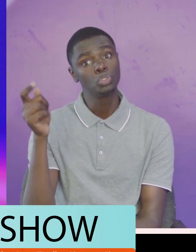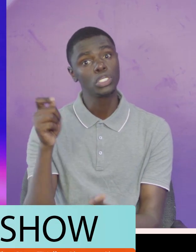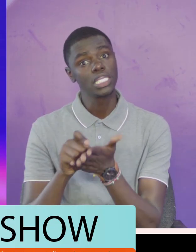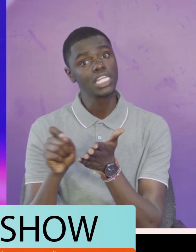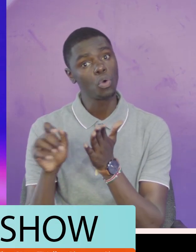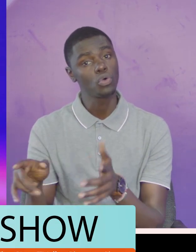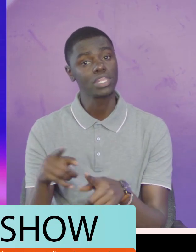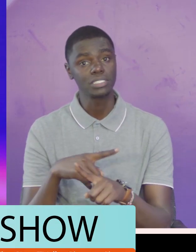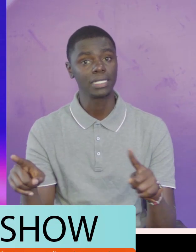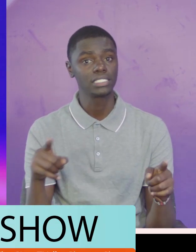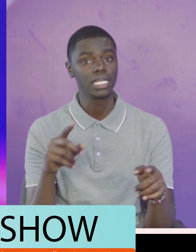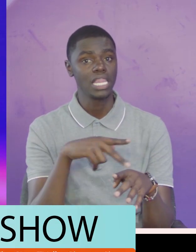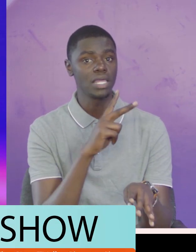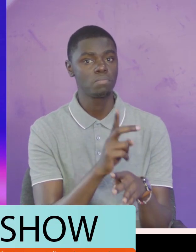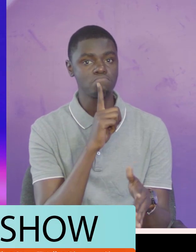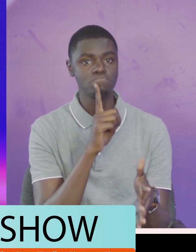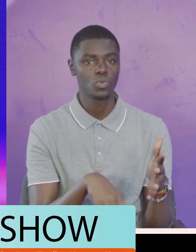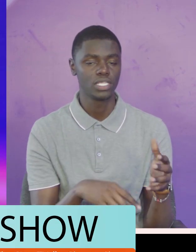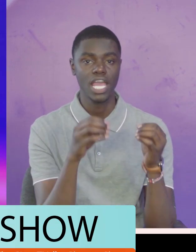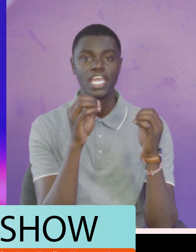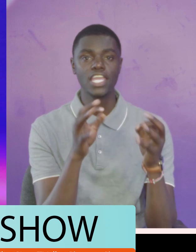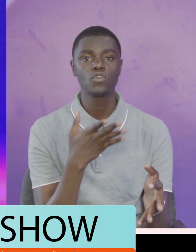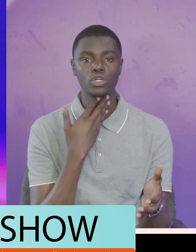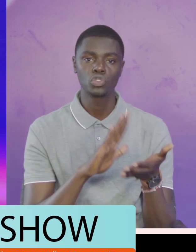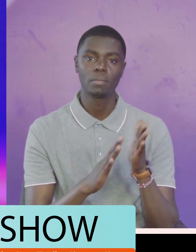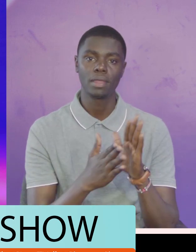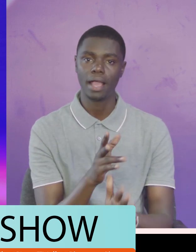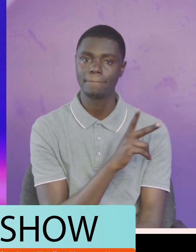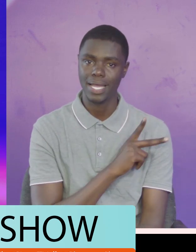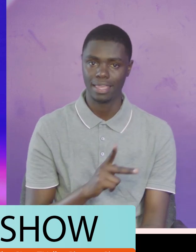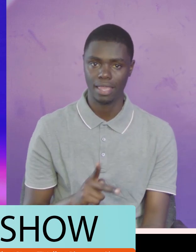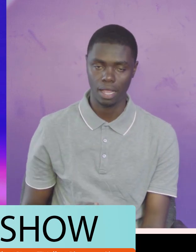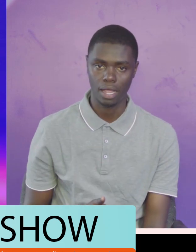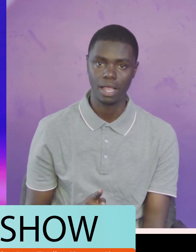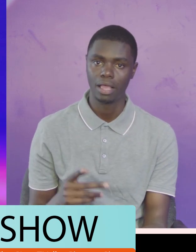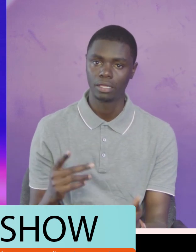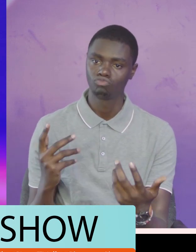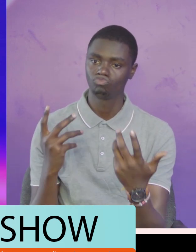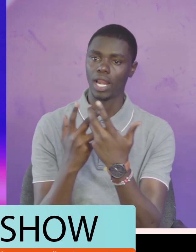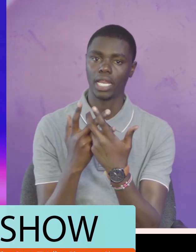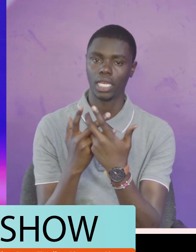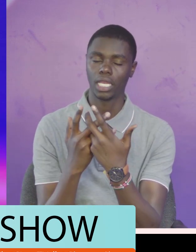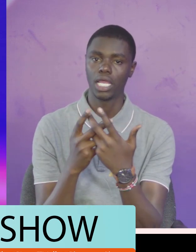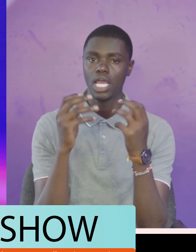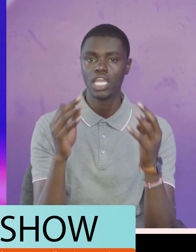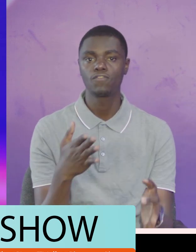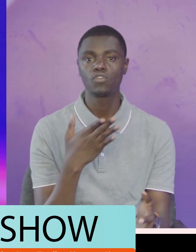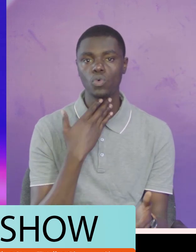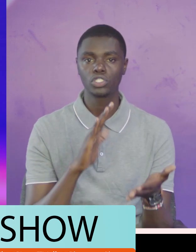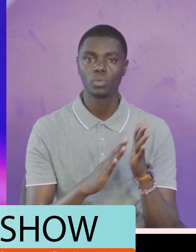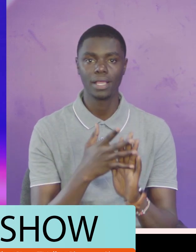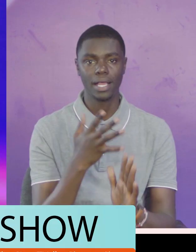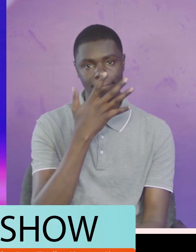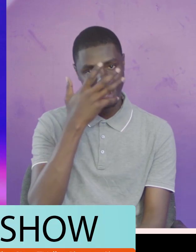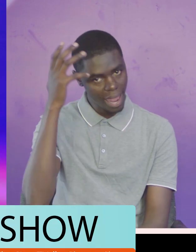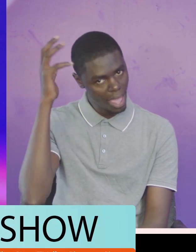the author. But it says, if you want to become a lion, if you want to become